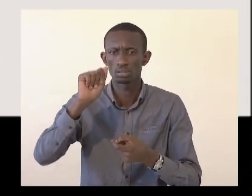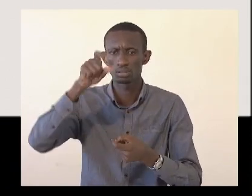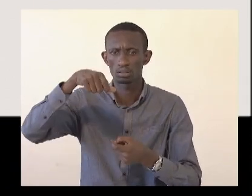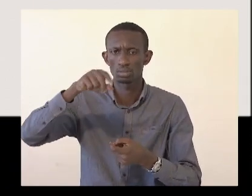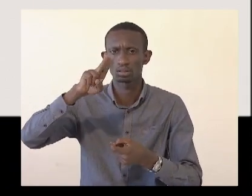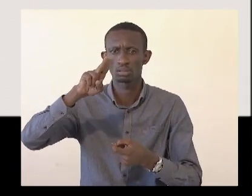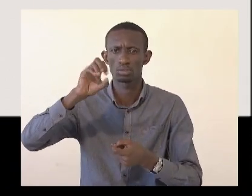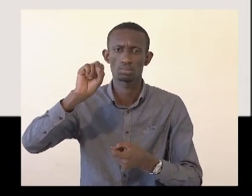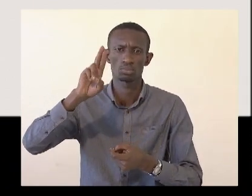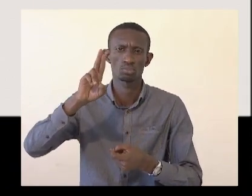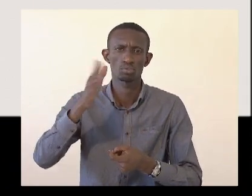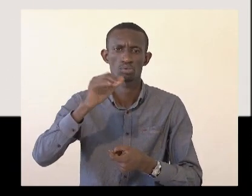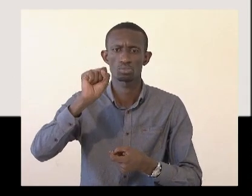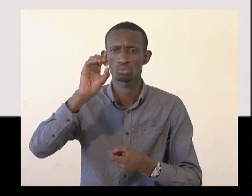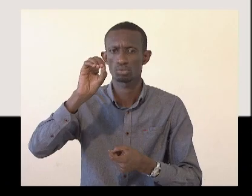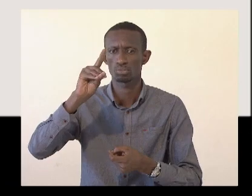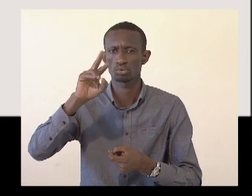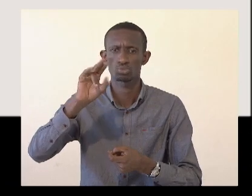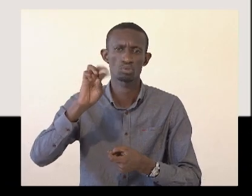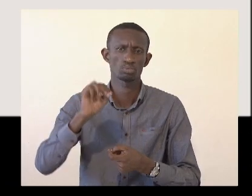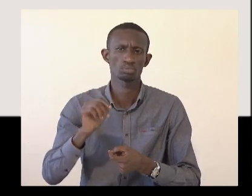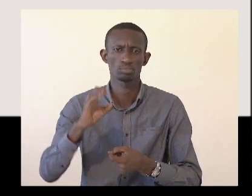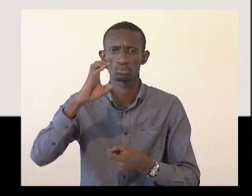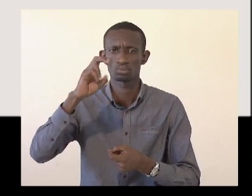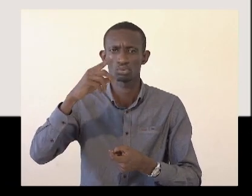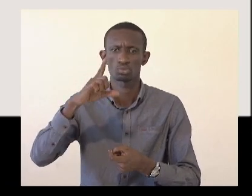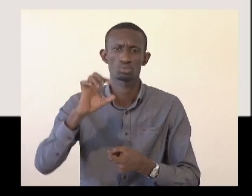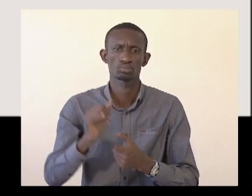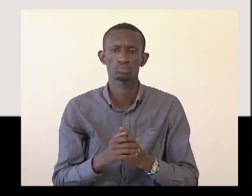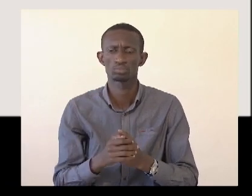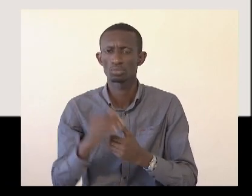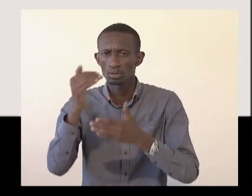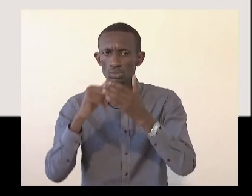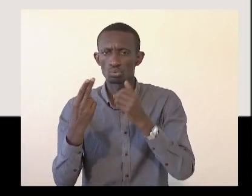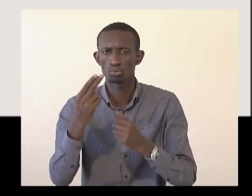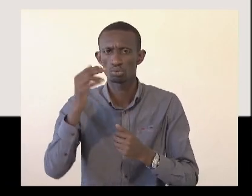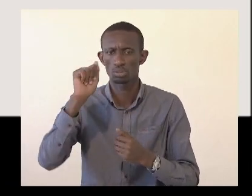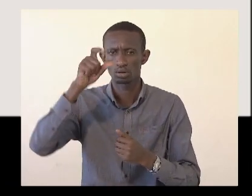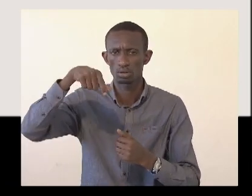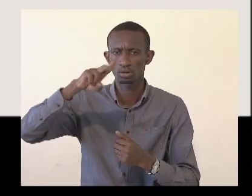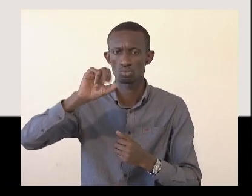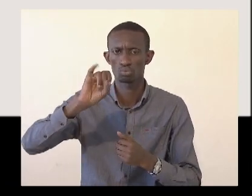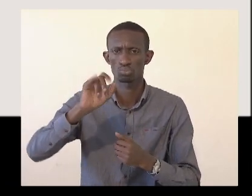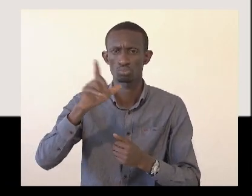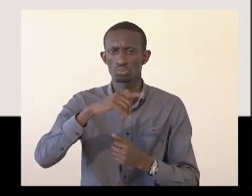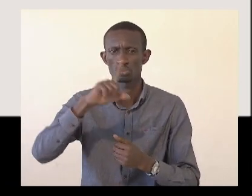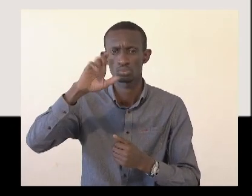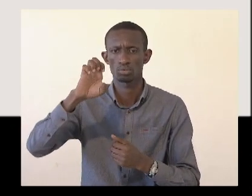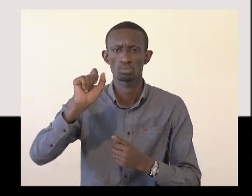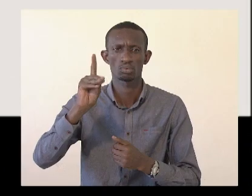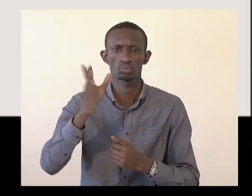iodide, and number 3 it is aqueous calcium chloride reacting with sodium sulfate.